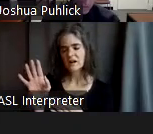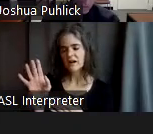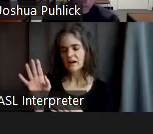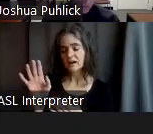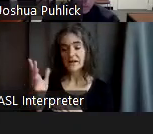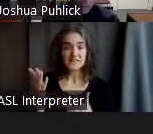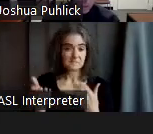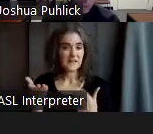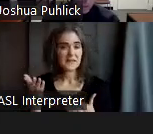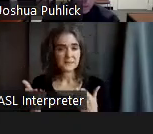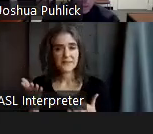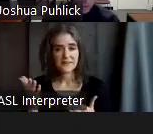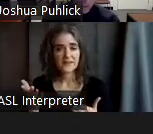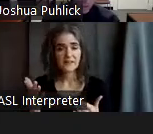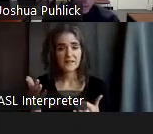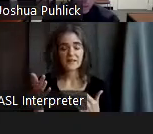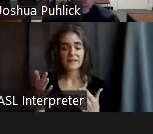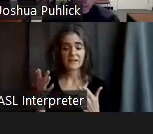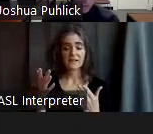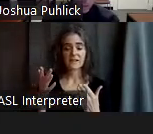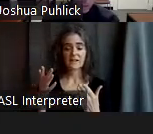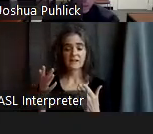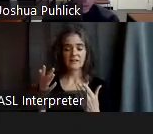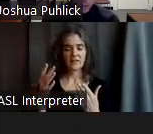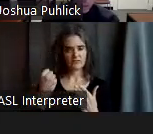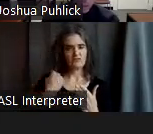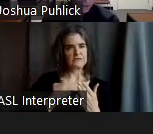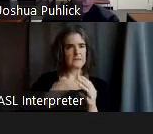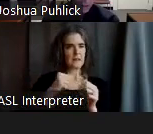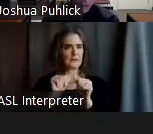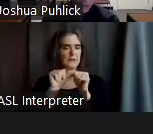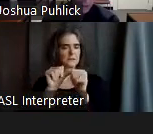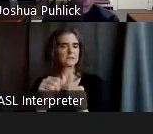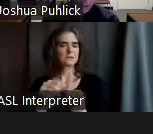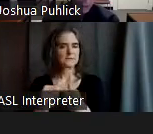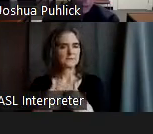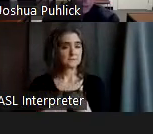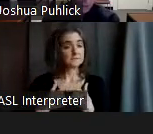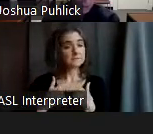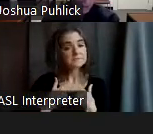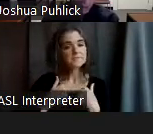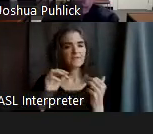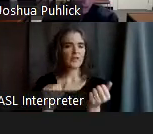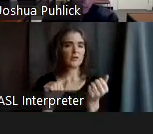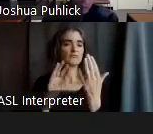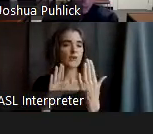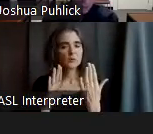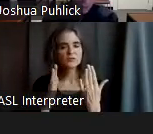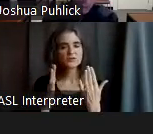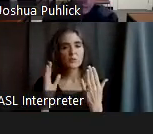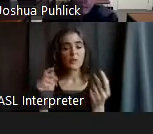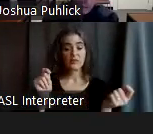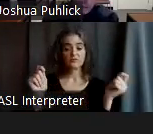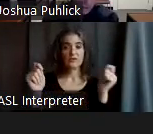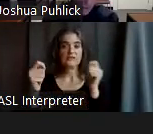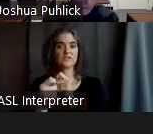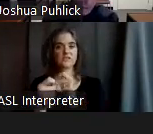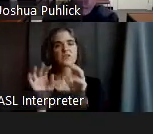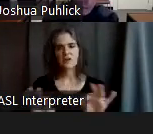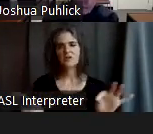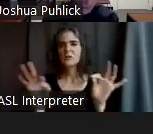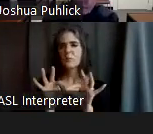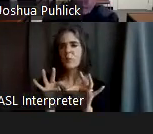maybe the resilience approach and some of the things we're doing with the transition are important,